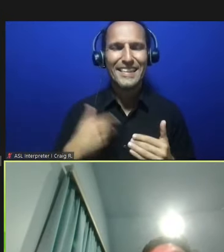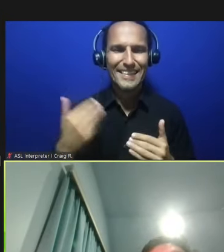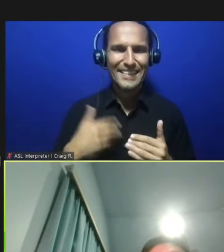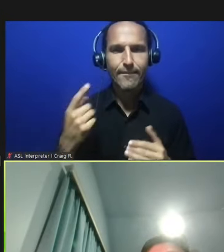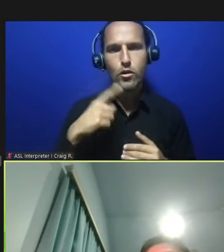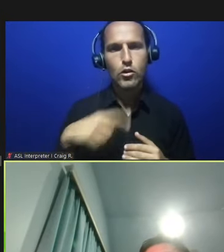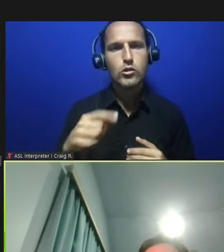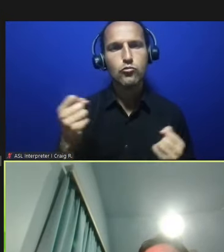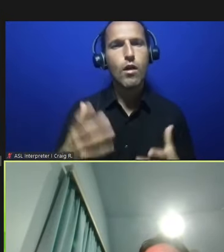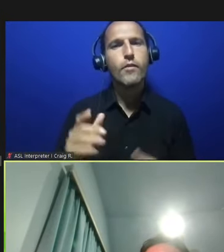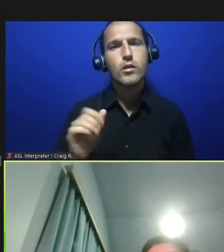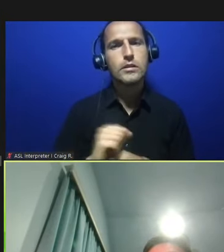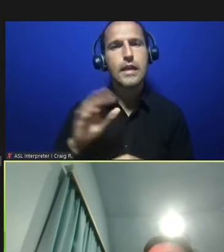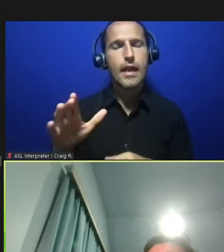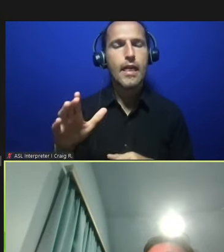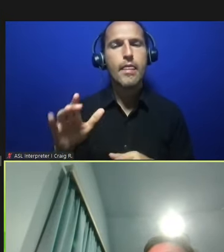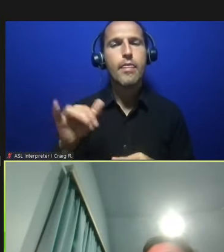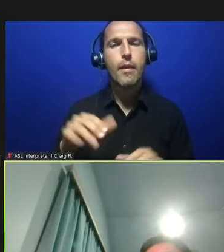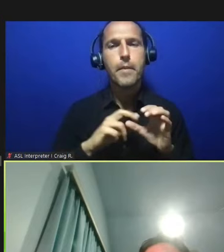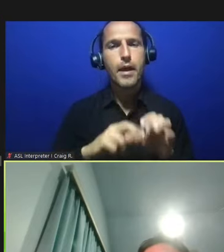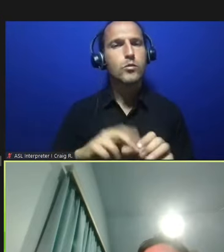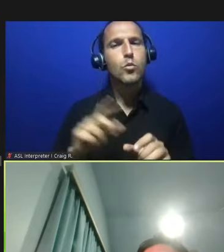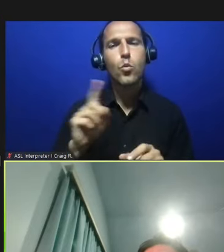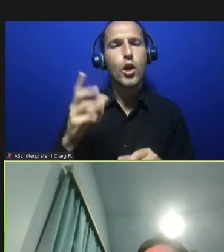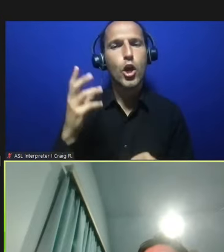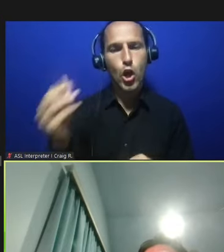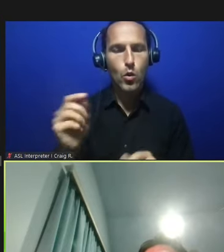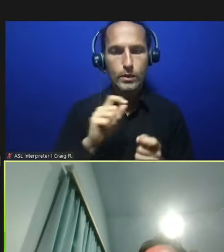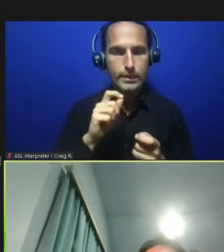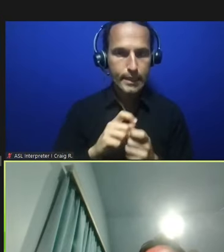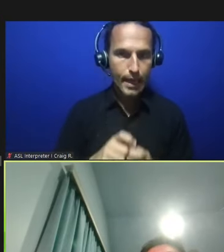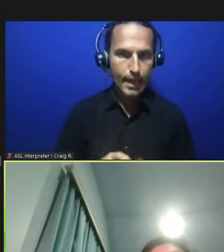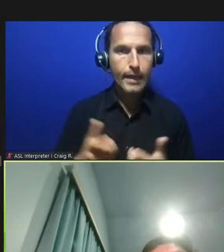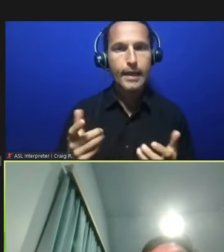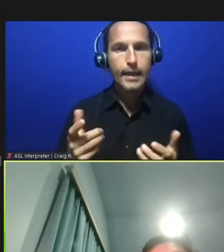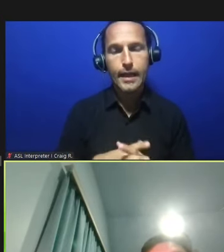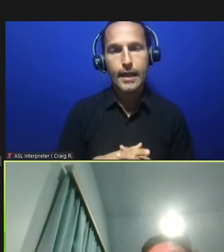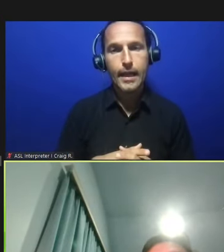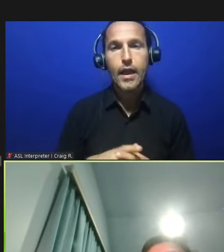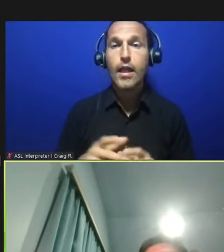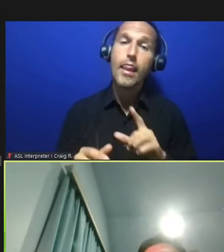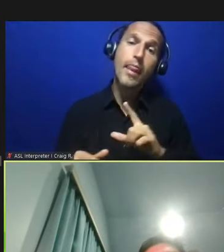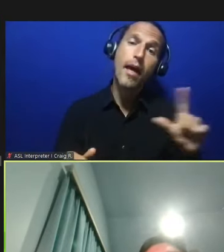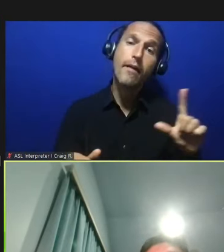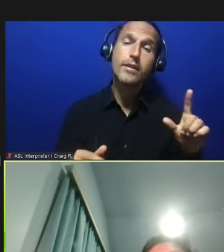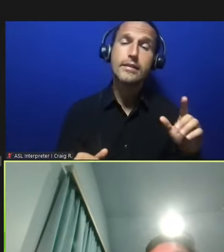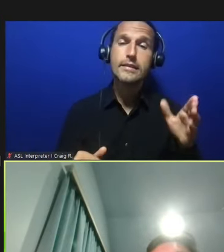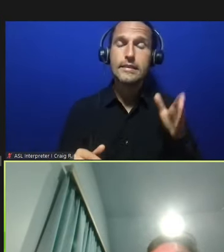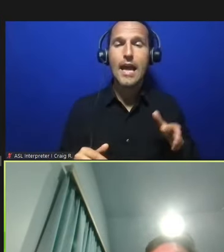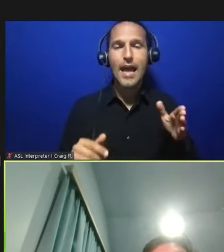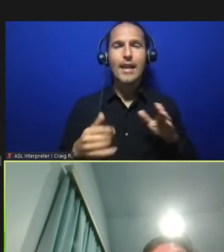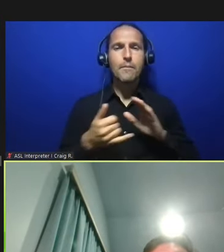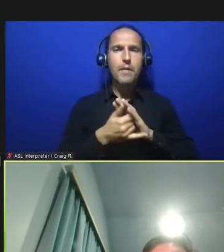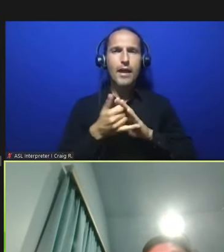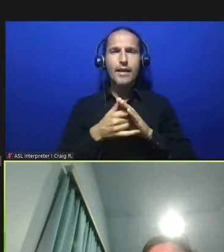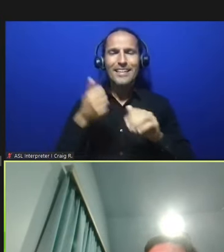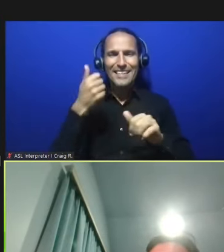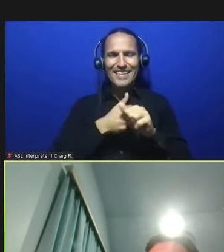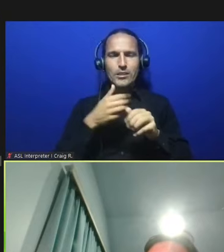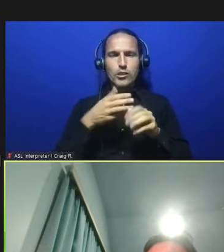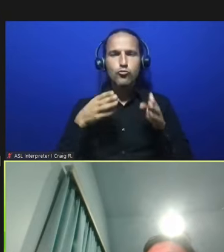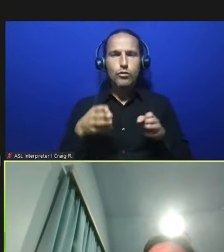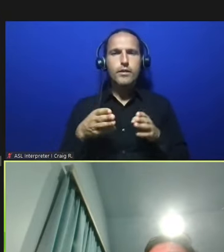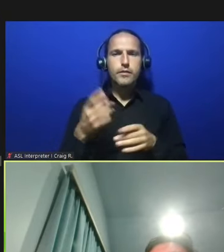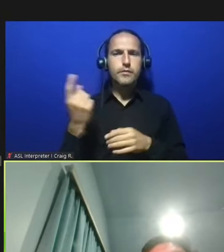for drivers to send the passengers to where they have to go. You know, on the left side of Manhattan, there's always, on each street, right?